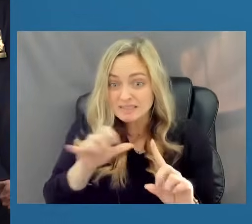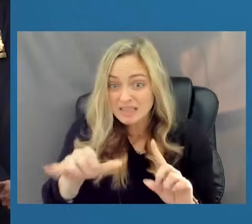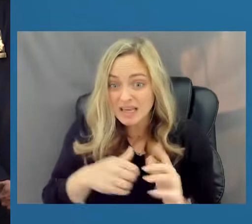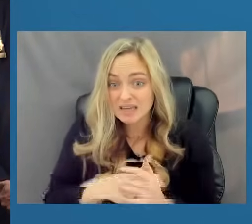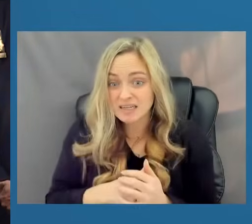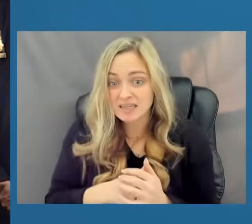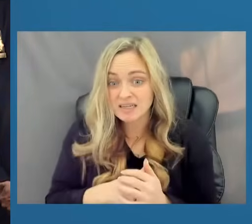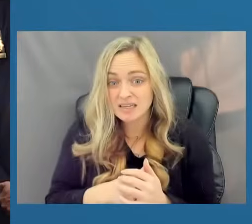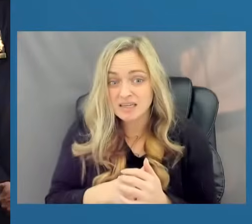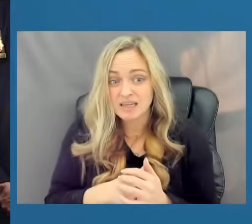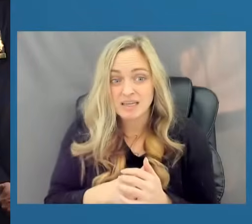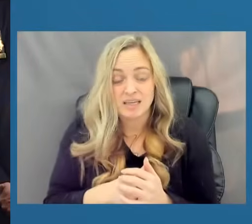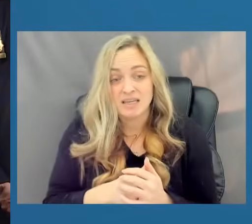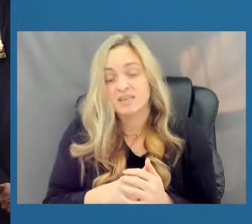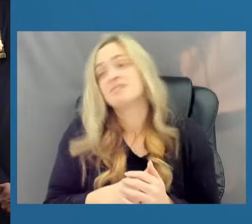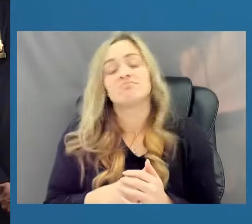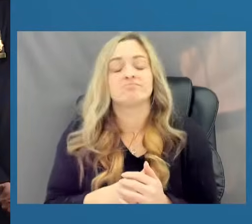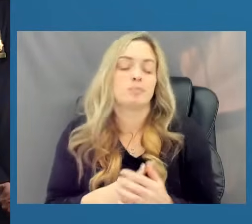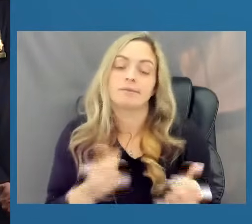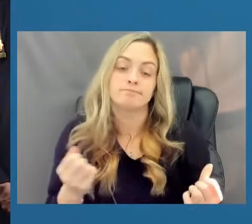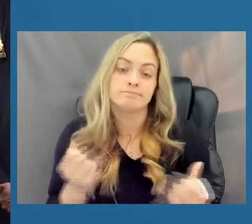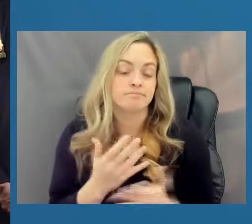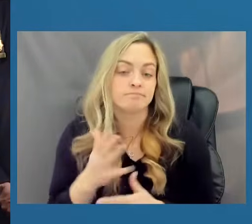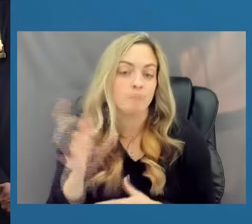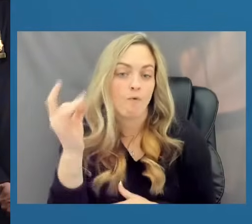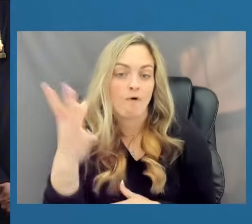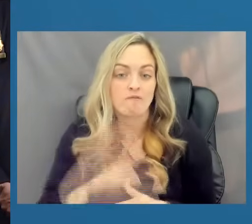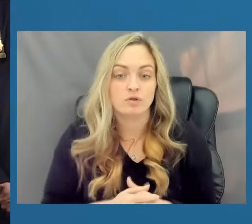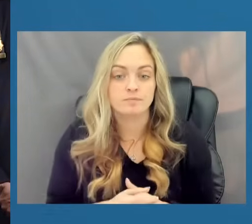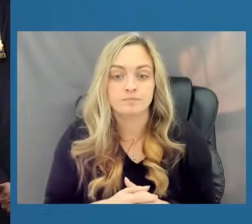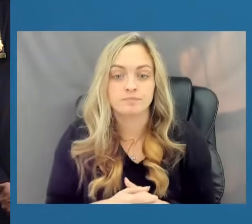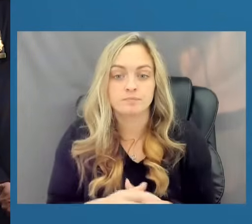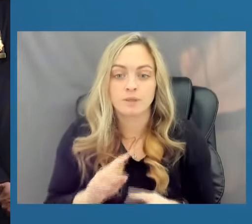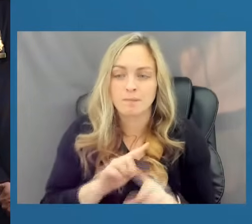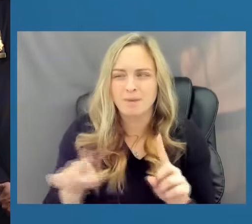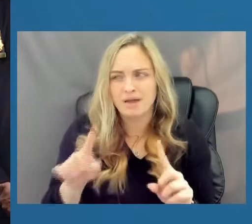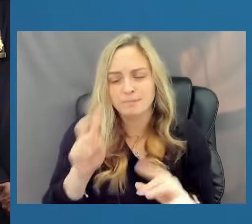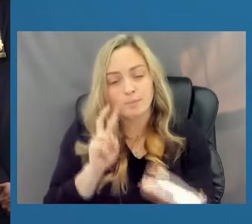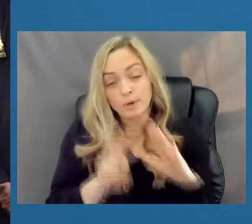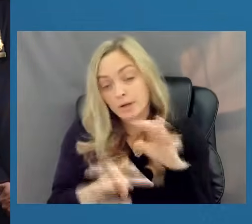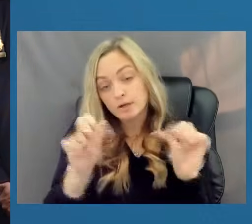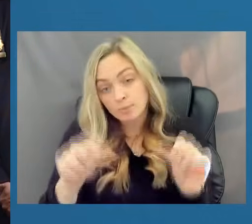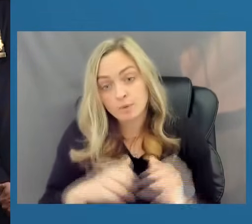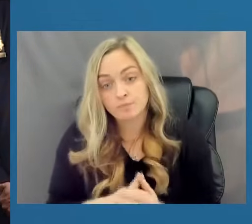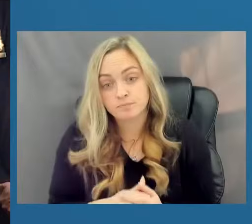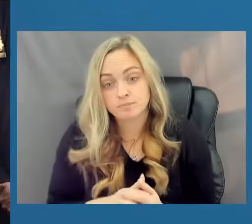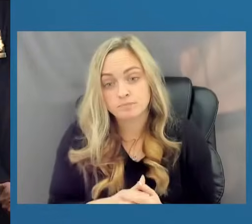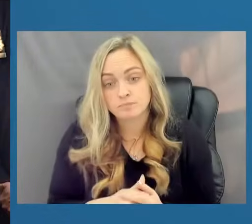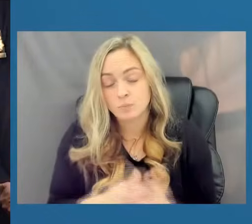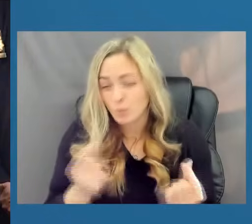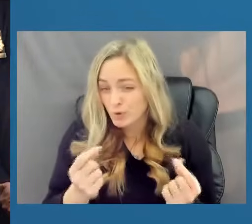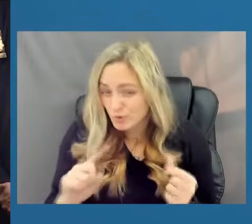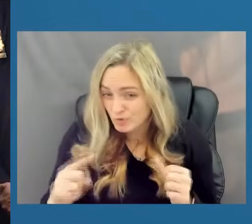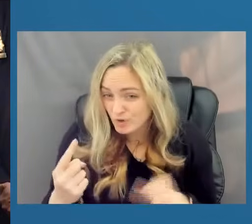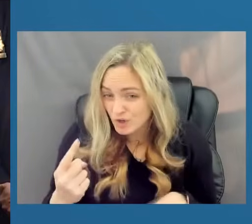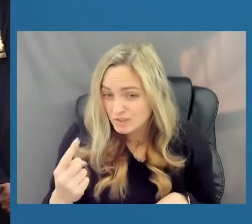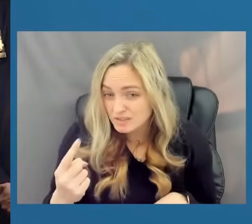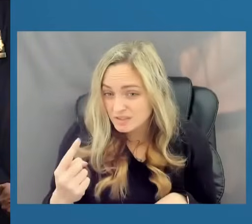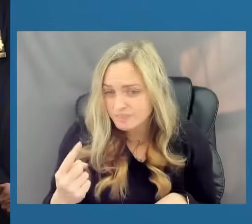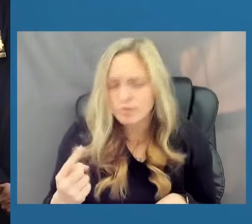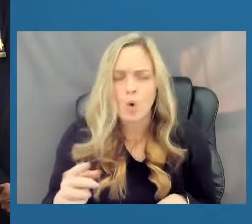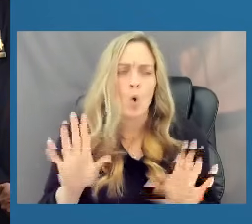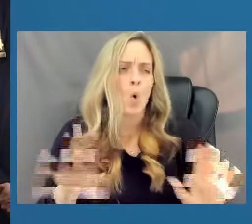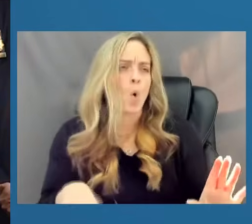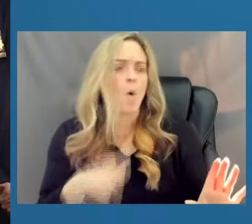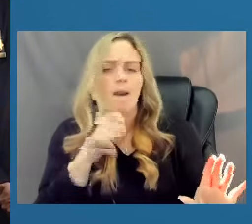been nothing short but callous and yet sadly predictable. What do they do first? Step 1, deny